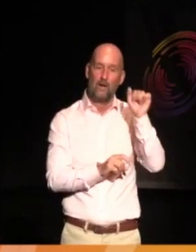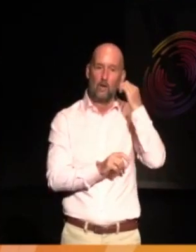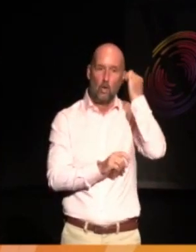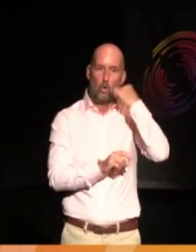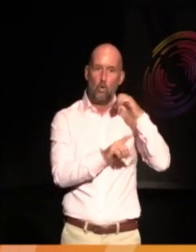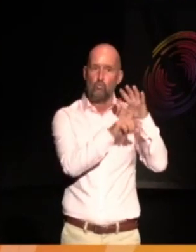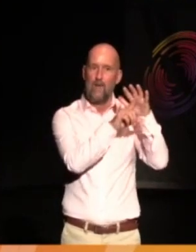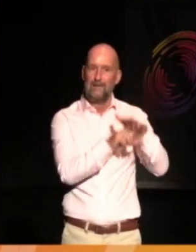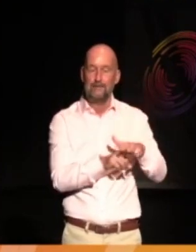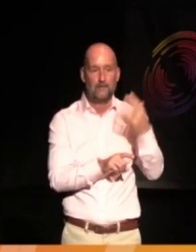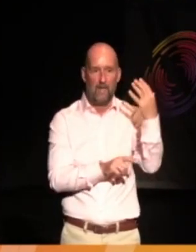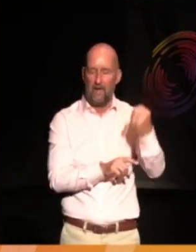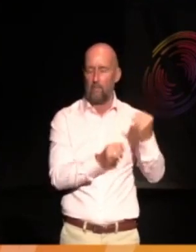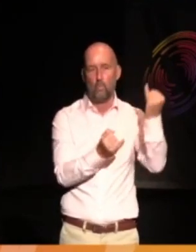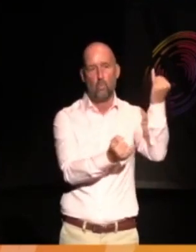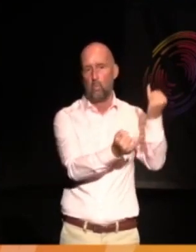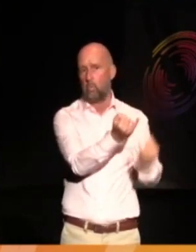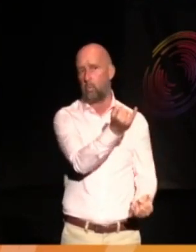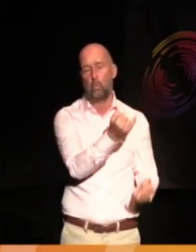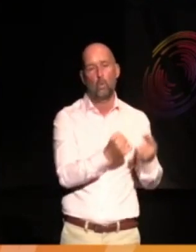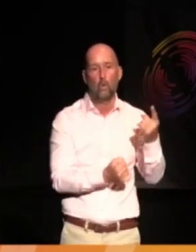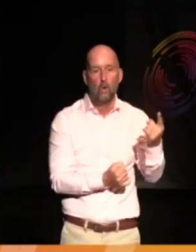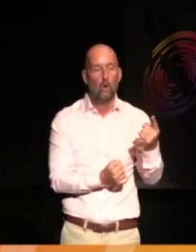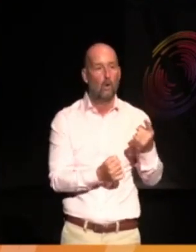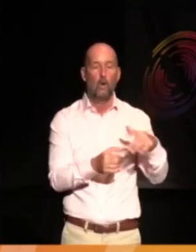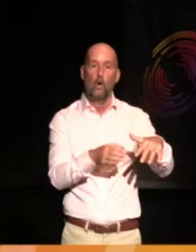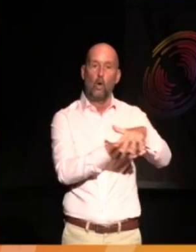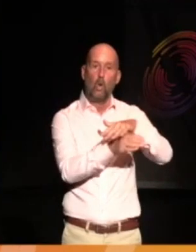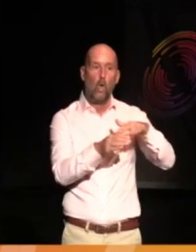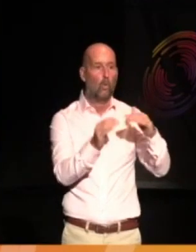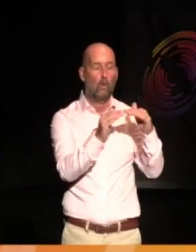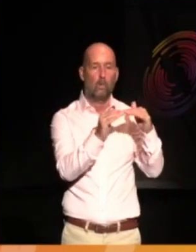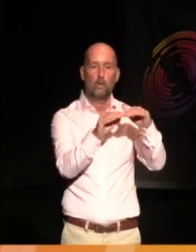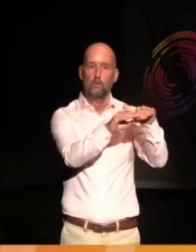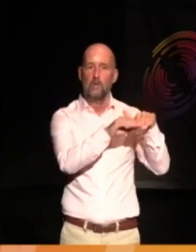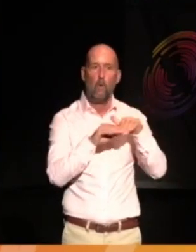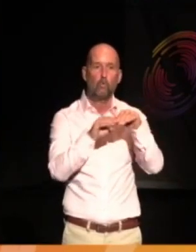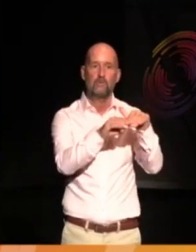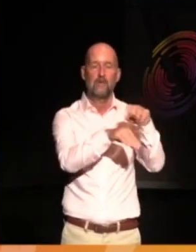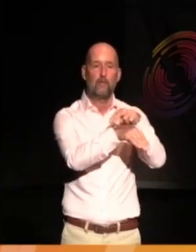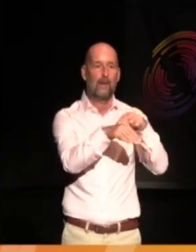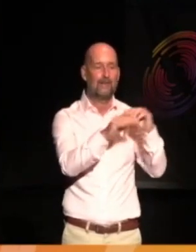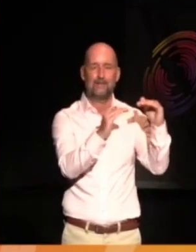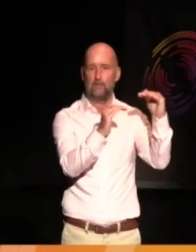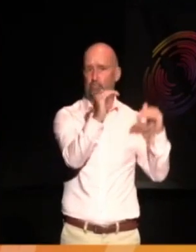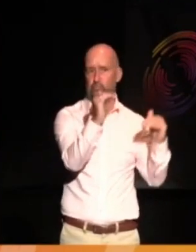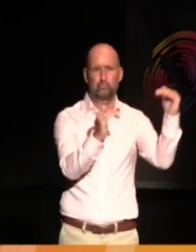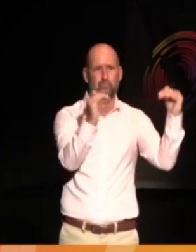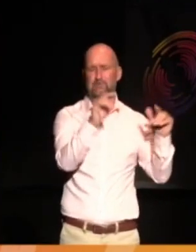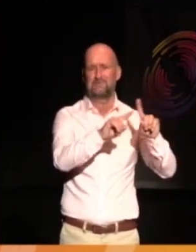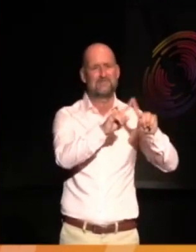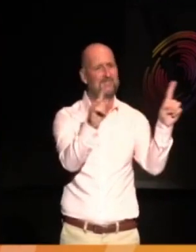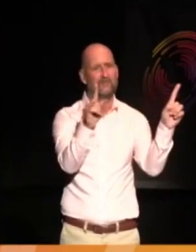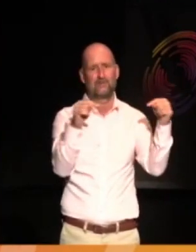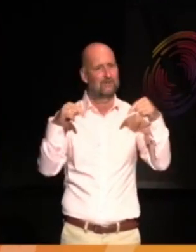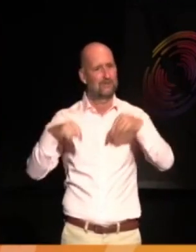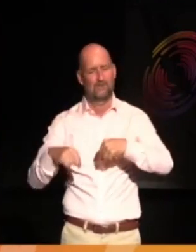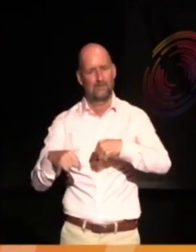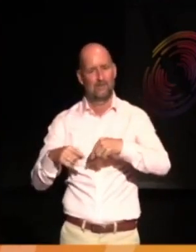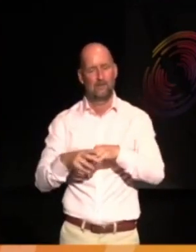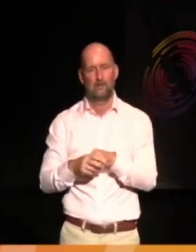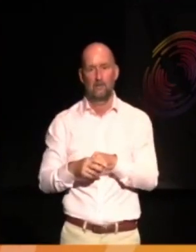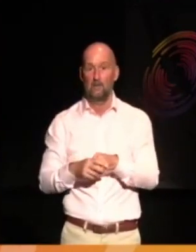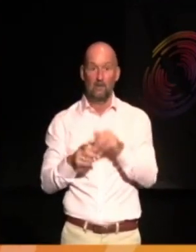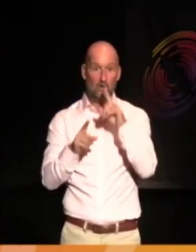racism, and the relationship between local people, democracy, and the police is different. And so this is not something that we can